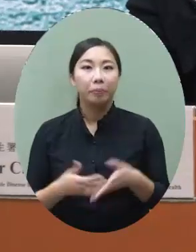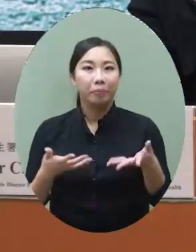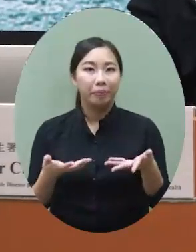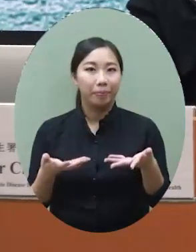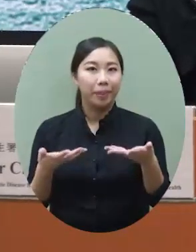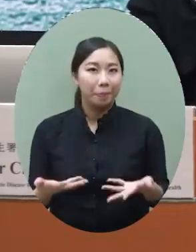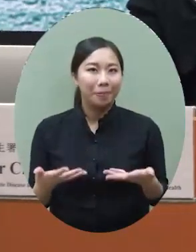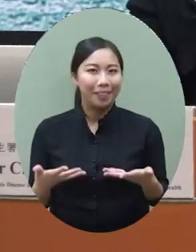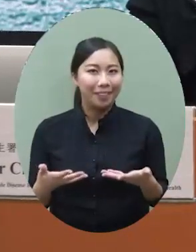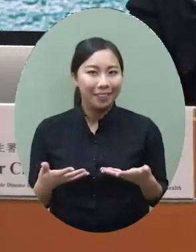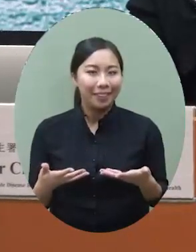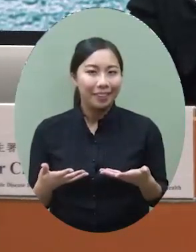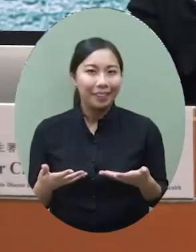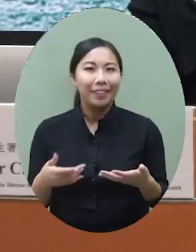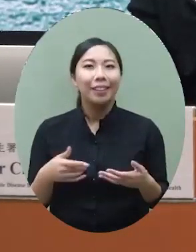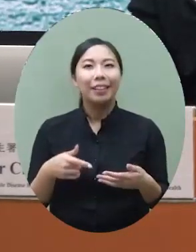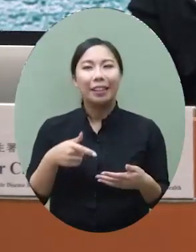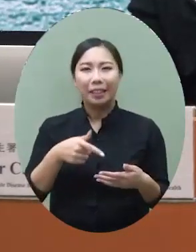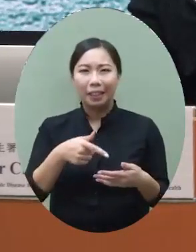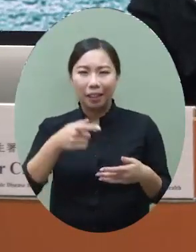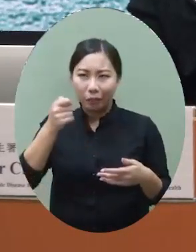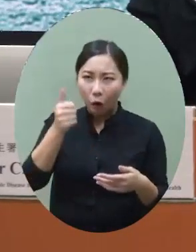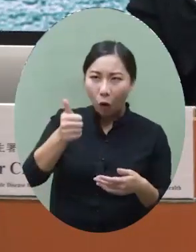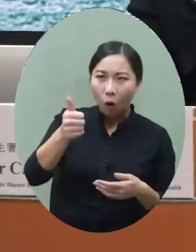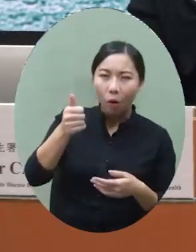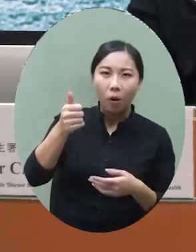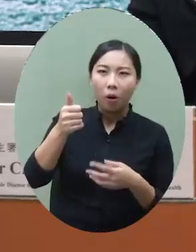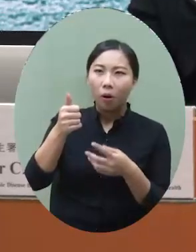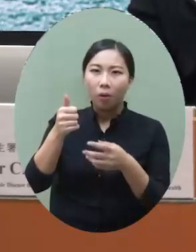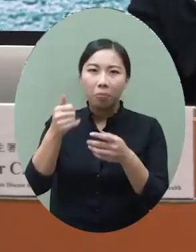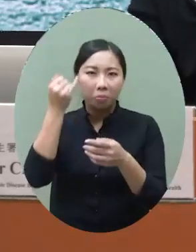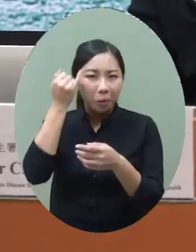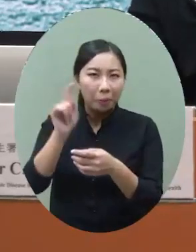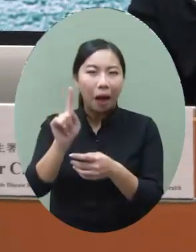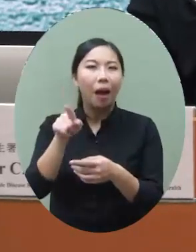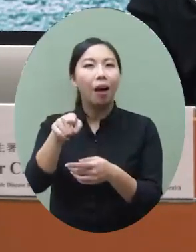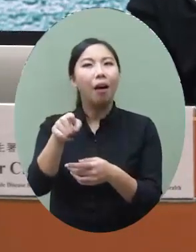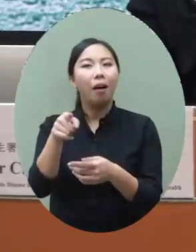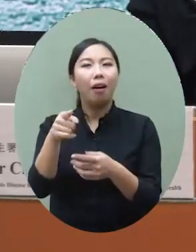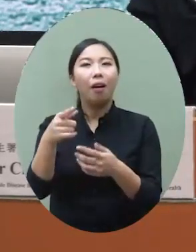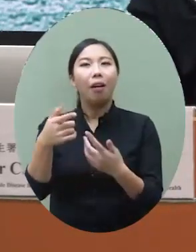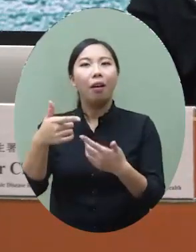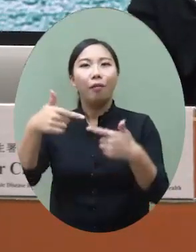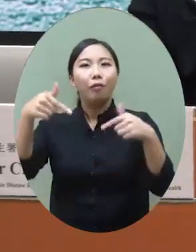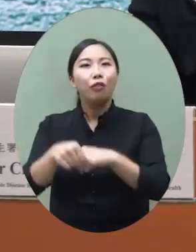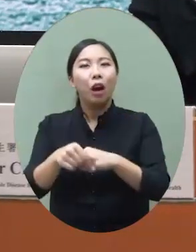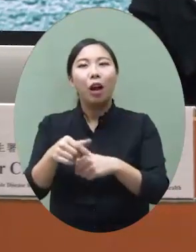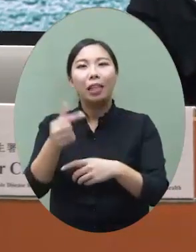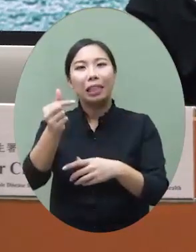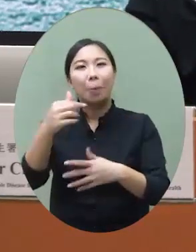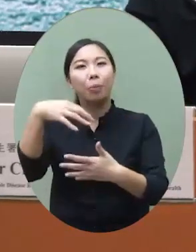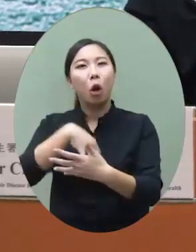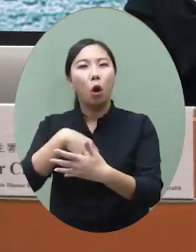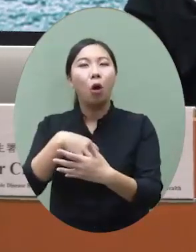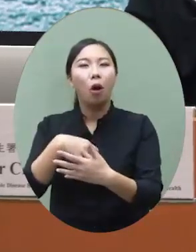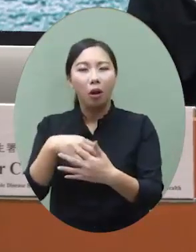the virus is rather contained? Do you see the trend of dropping in the future? And second question is that for